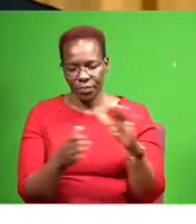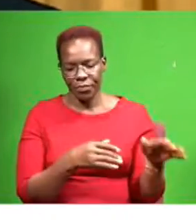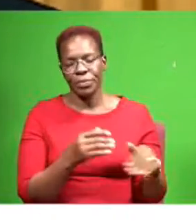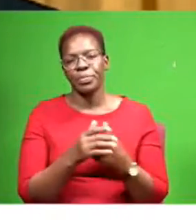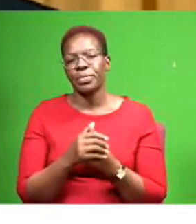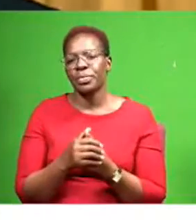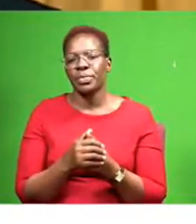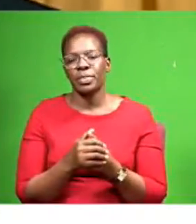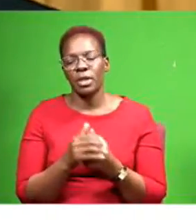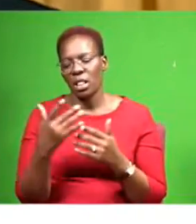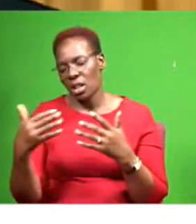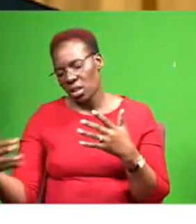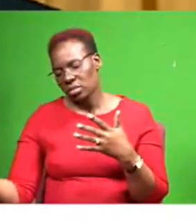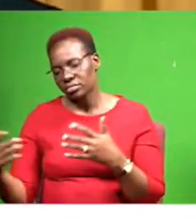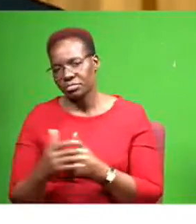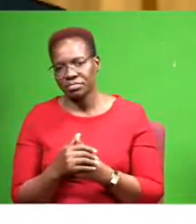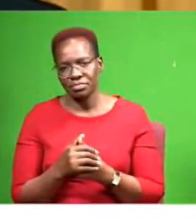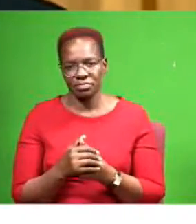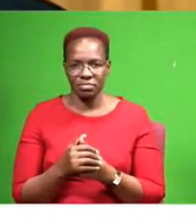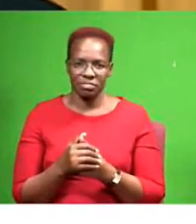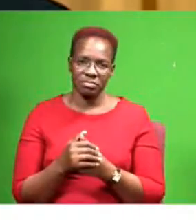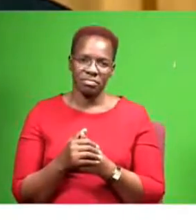on.